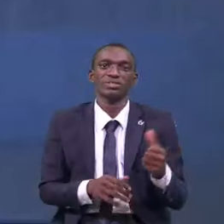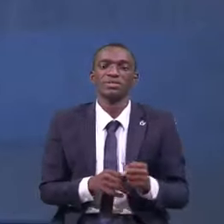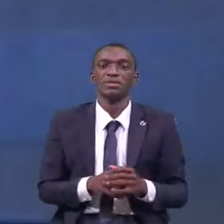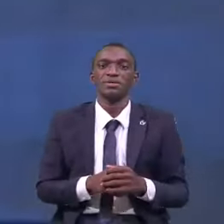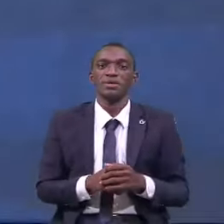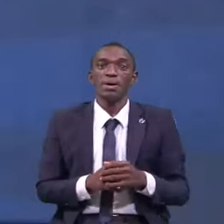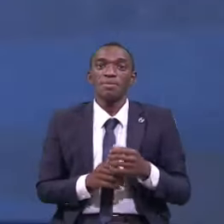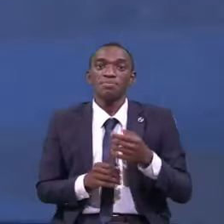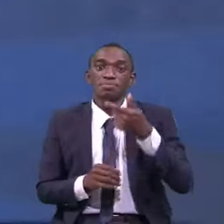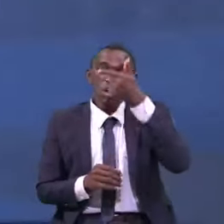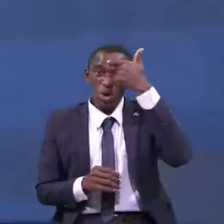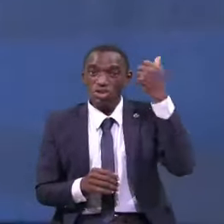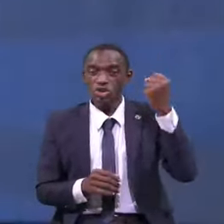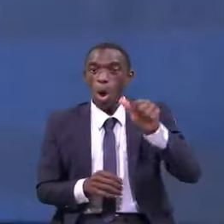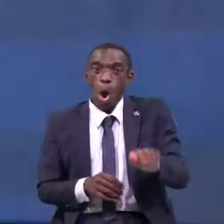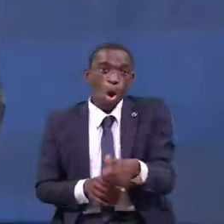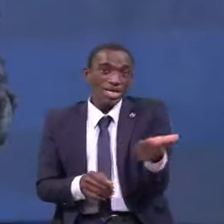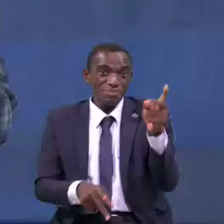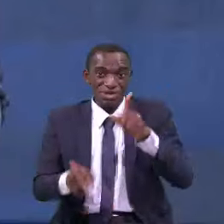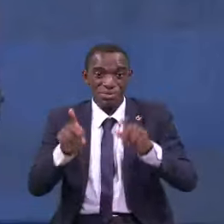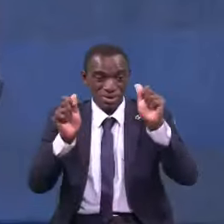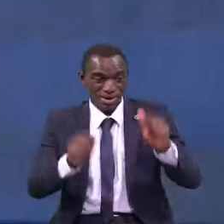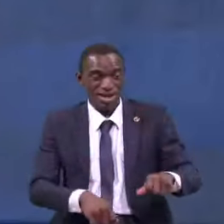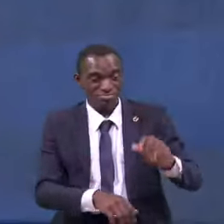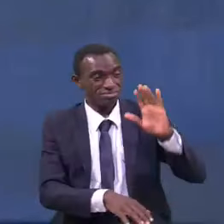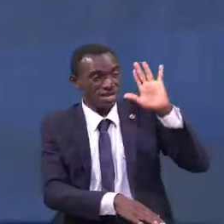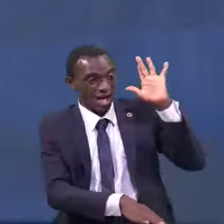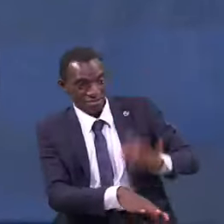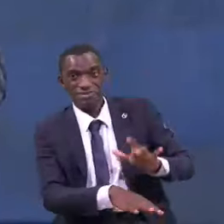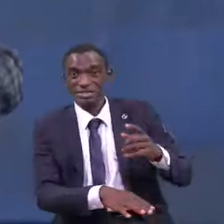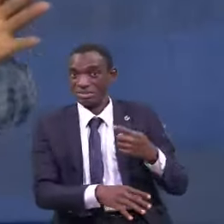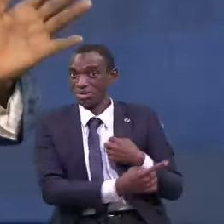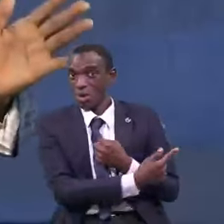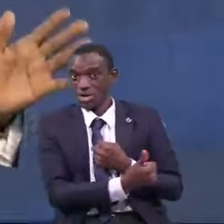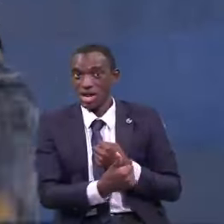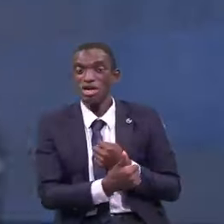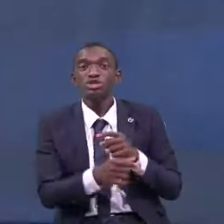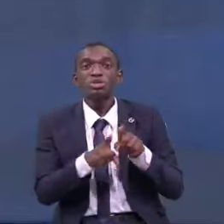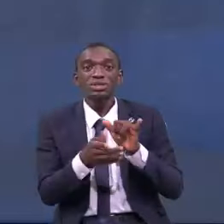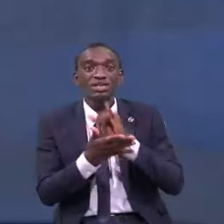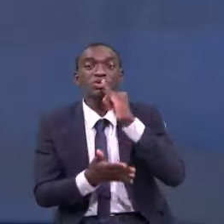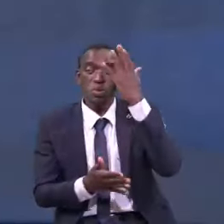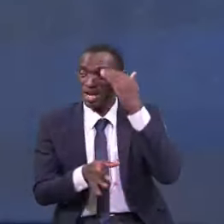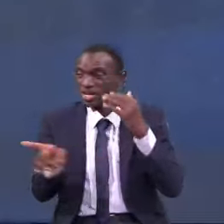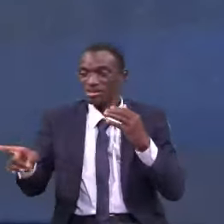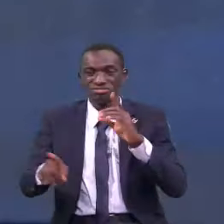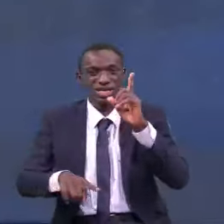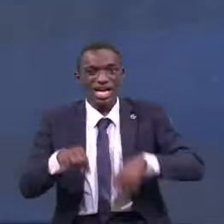Because other people can catch that, that's why he wasn't allowed to mix with people.